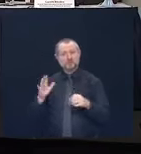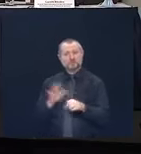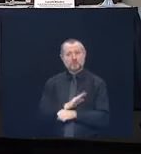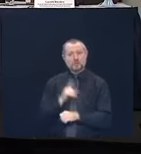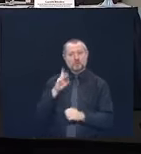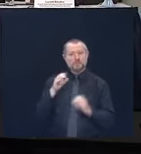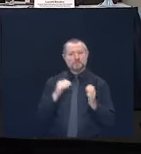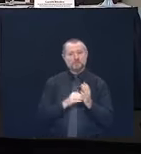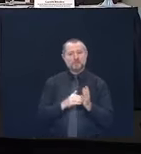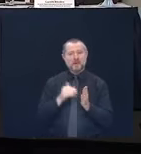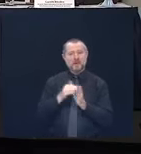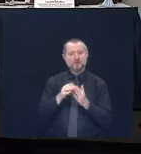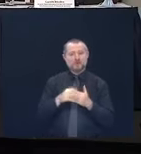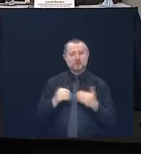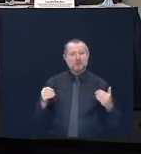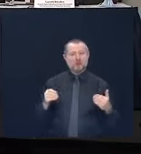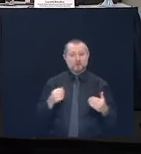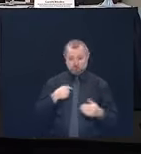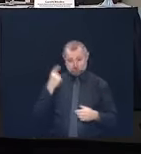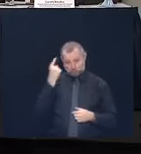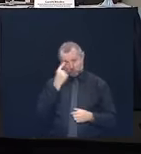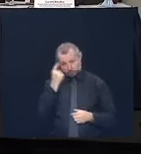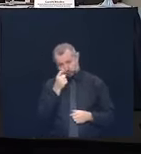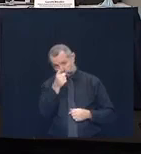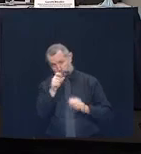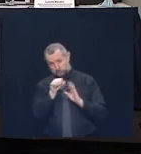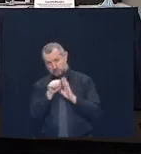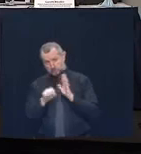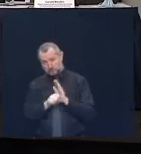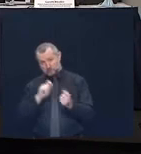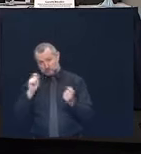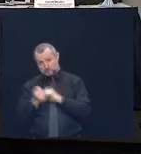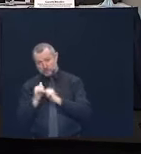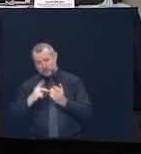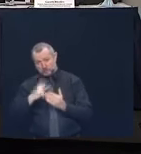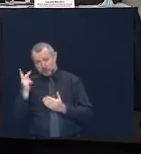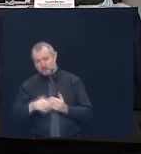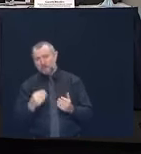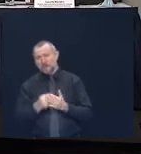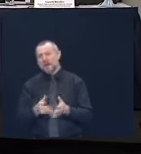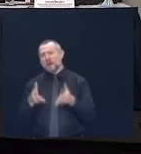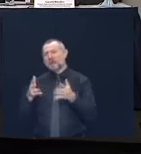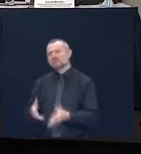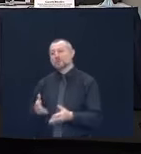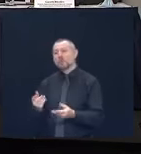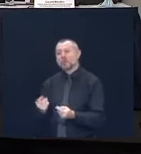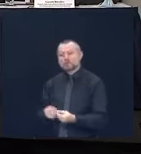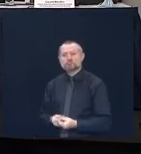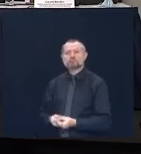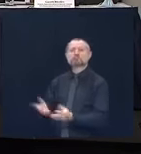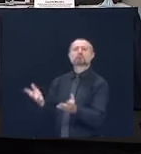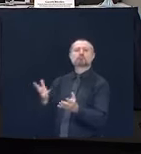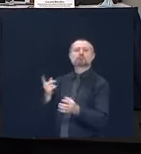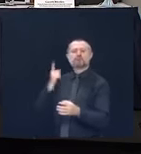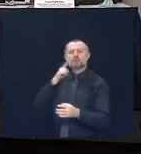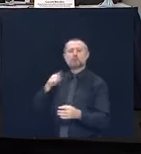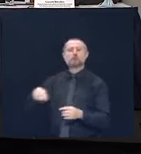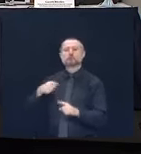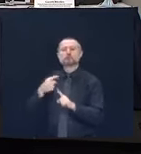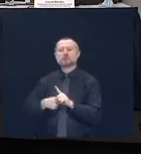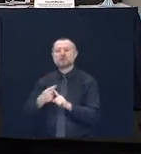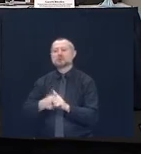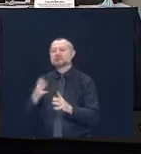wondering if the state is going to alter the program in any way to get the rest of that $60 million out to renters, and are